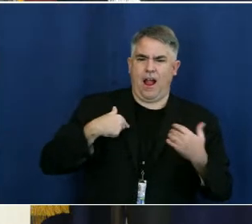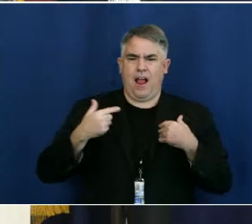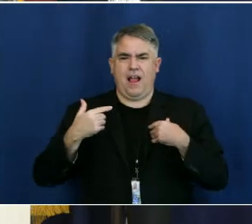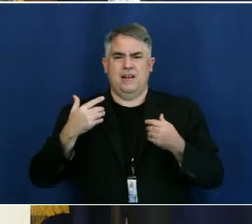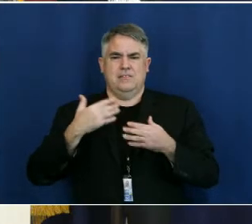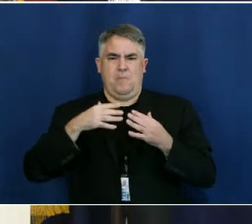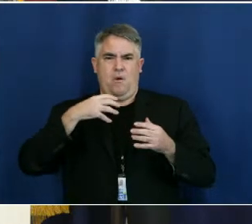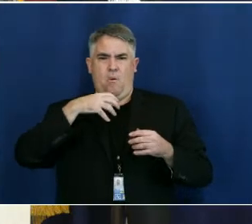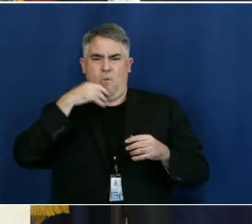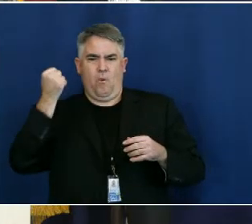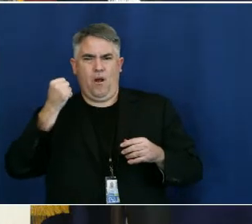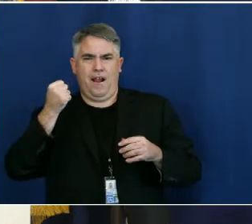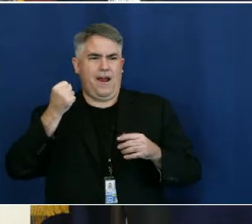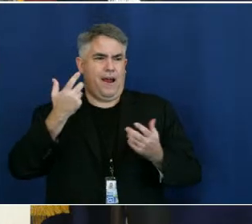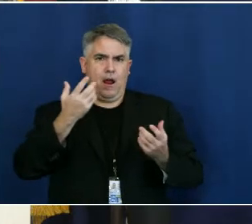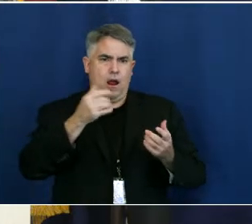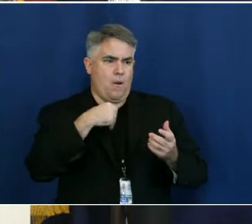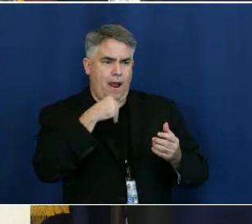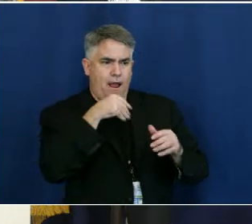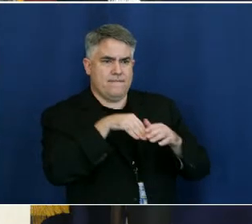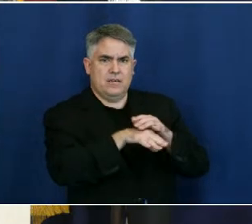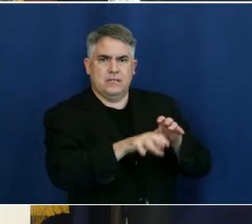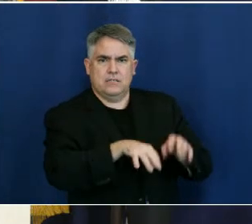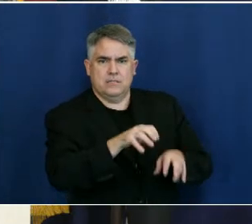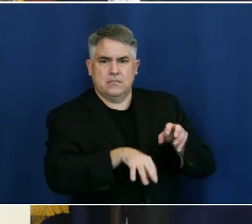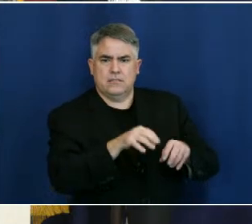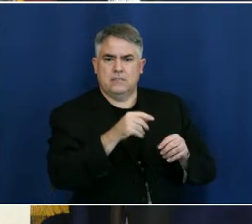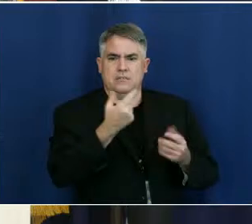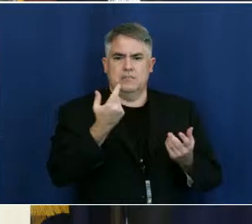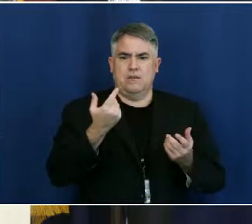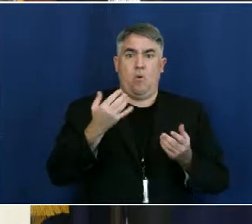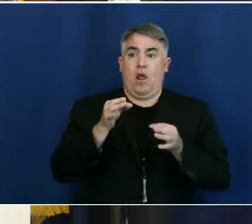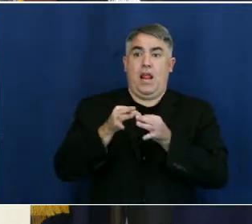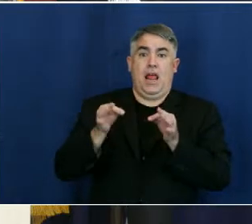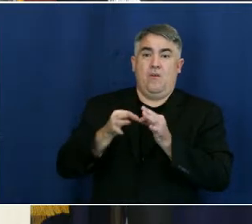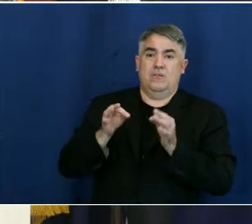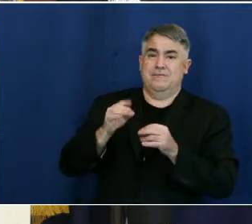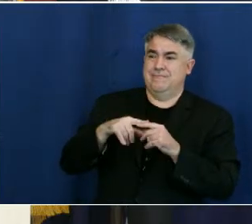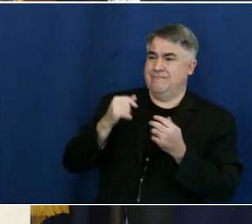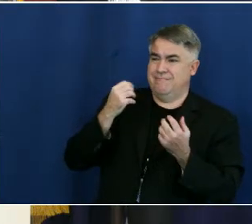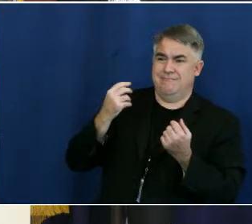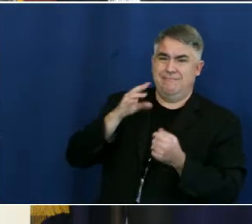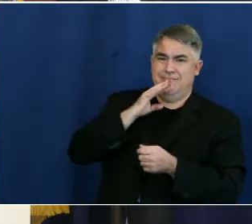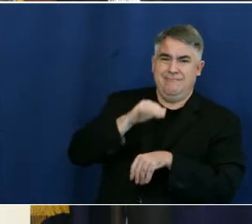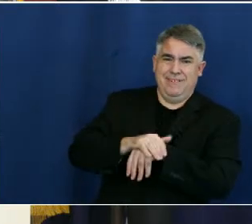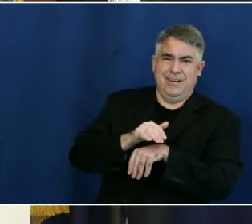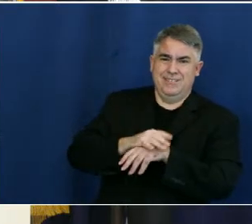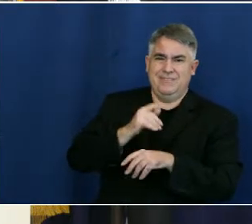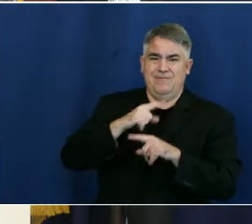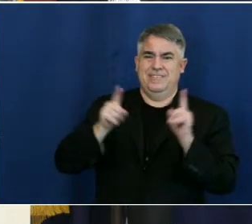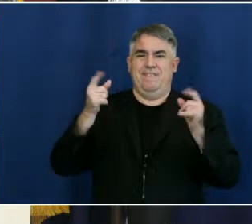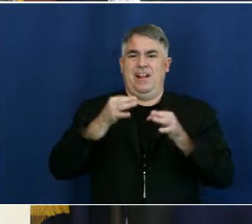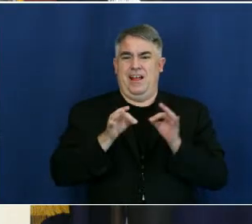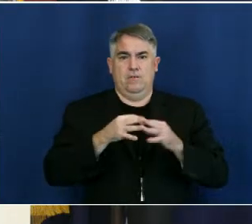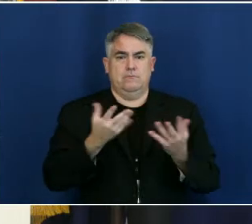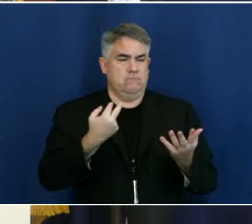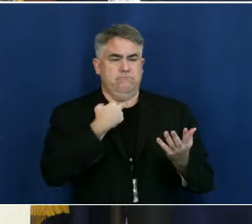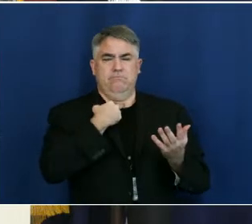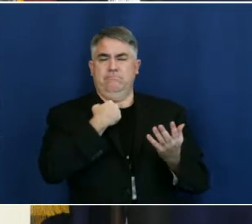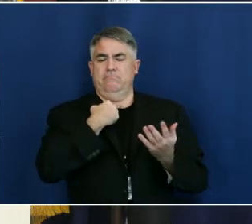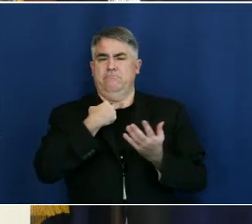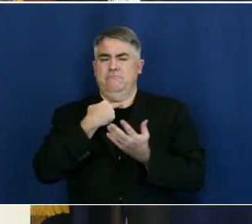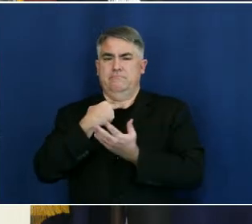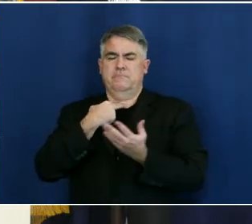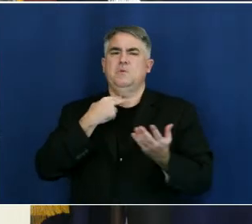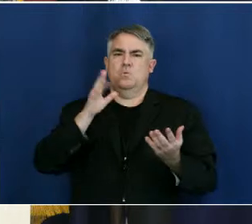barriers, access to transportation for so many of them. With this in mind, I'm proud to inform you that a pilot program is in place to kick off